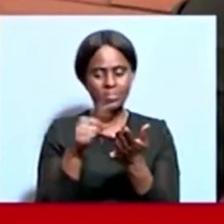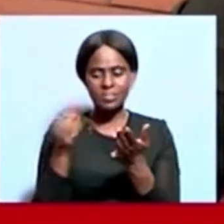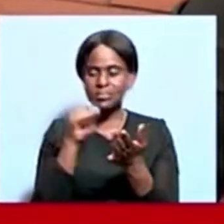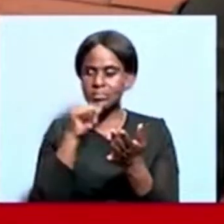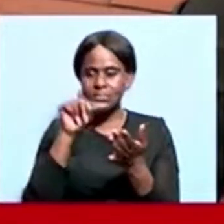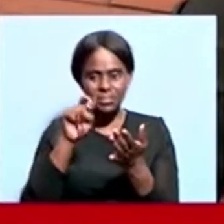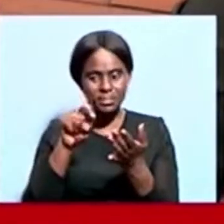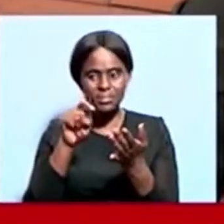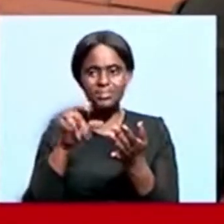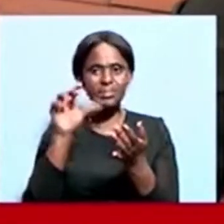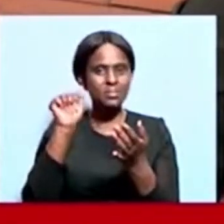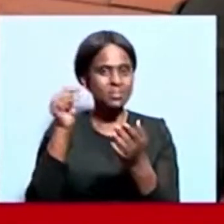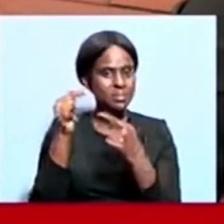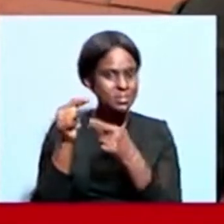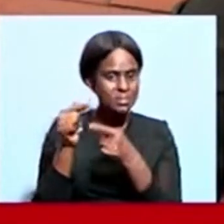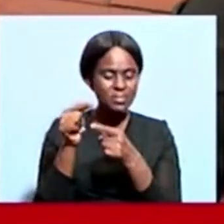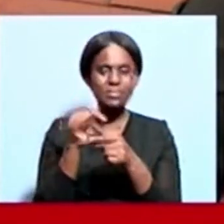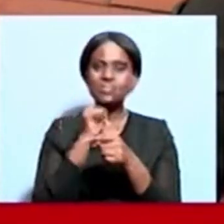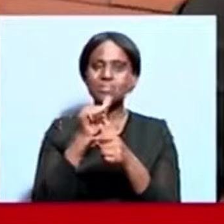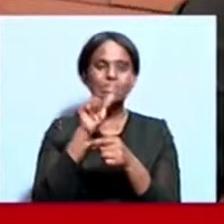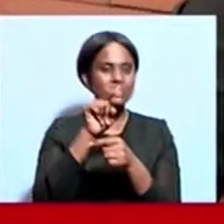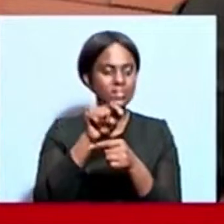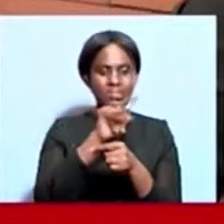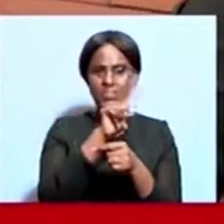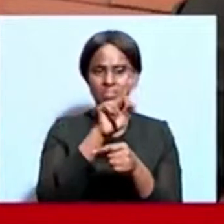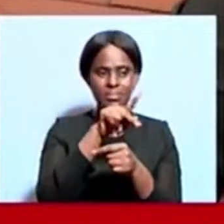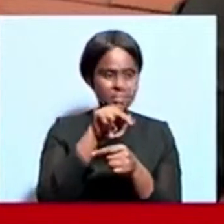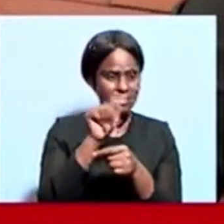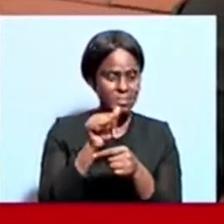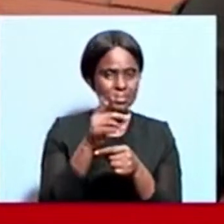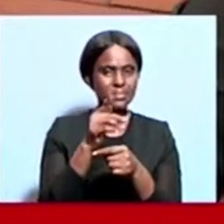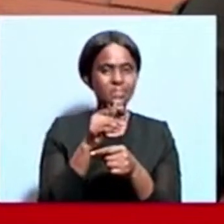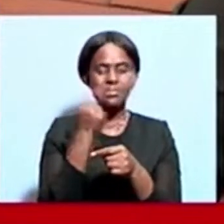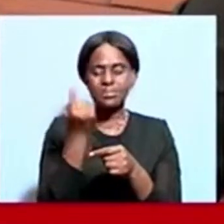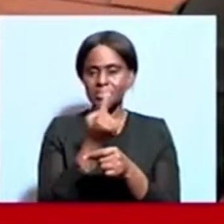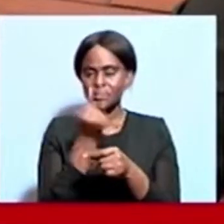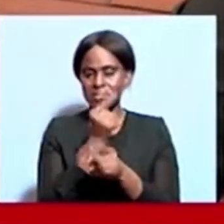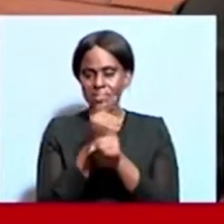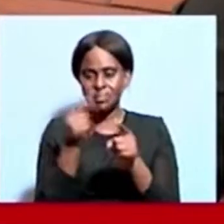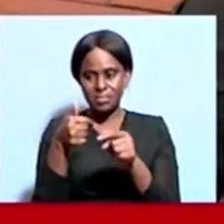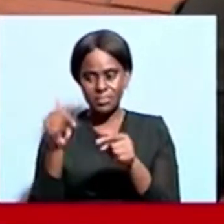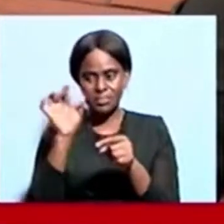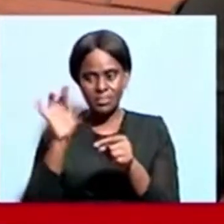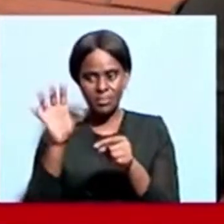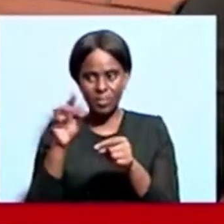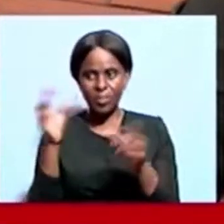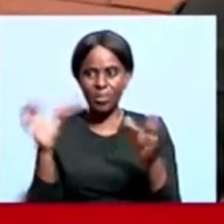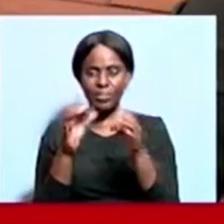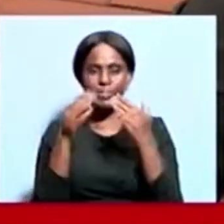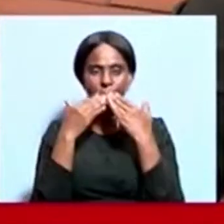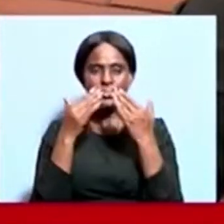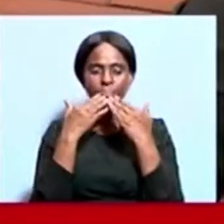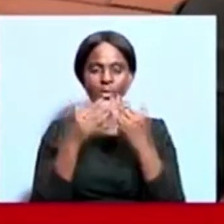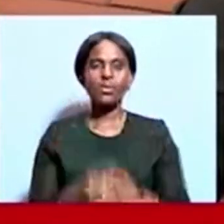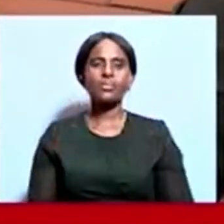need Attorney General, you don't need the ZPPA, just on your own as a council? Thank you.